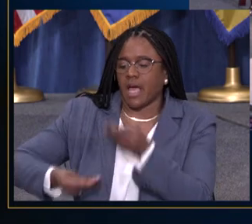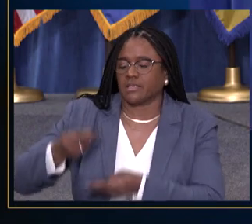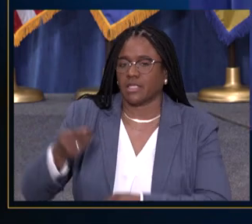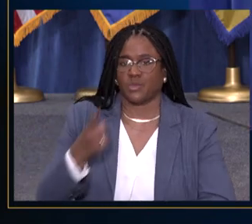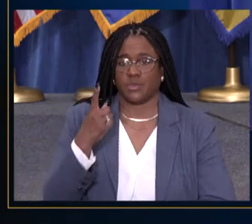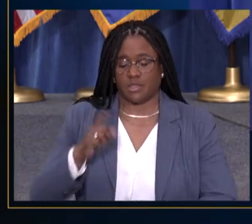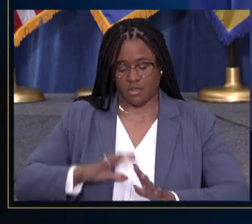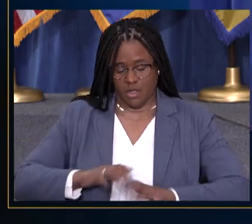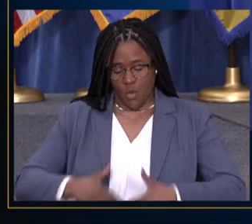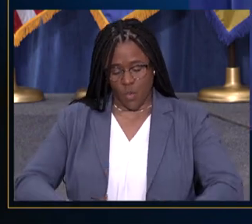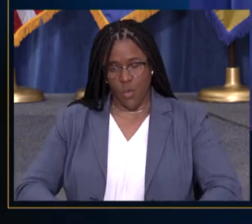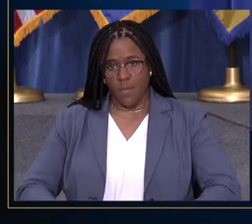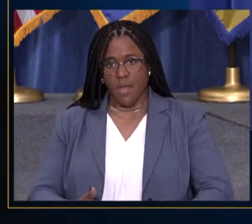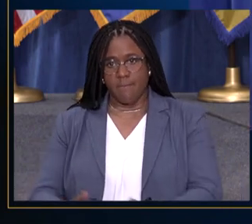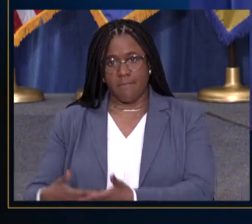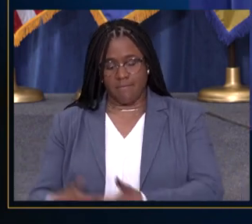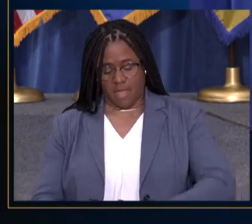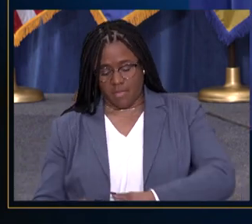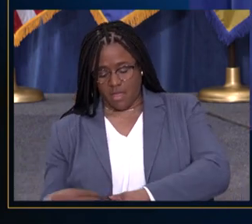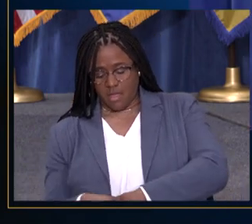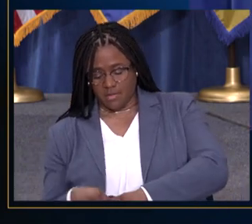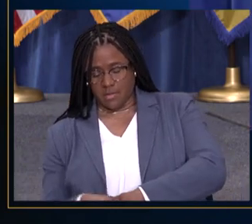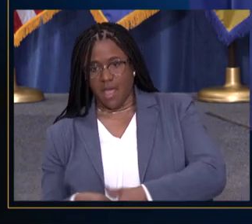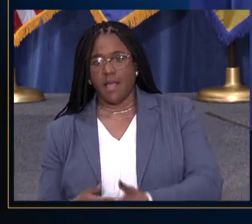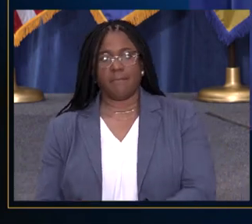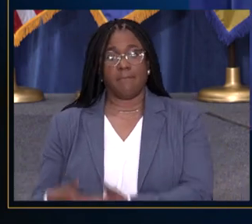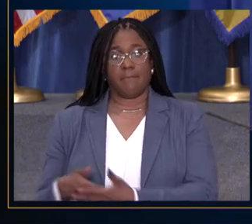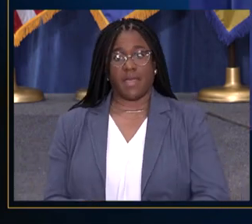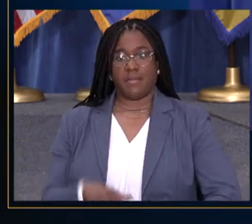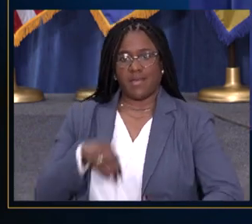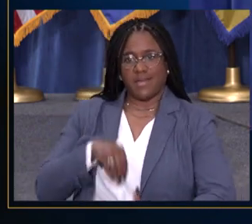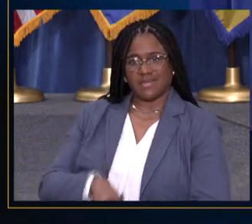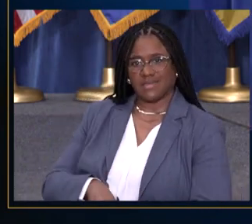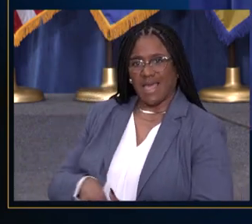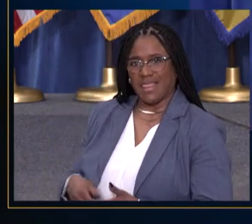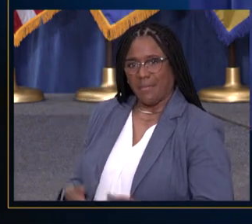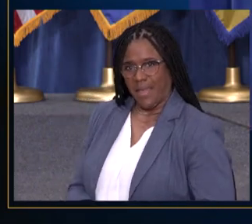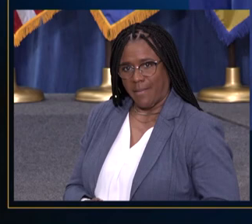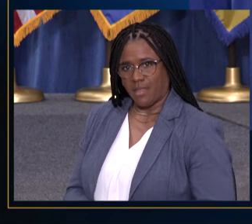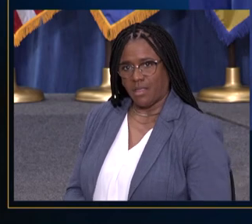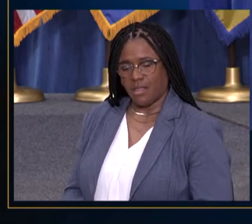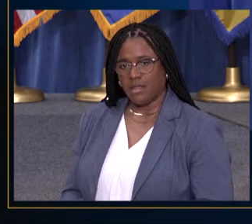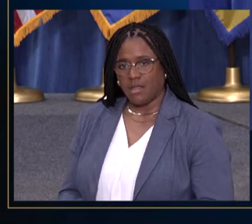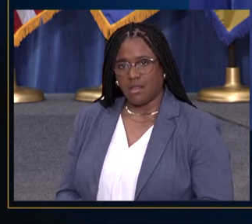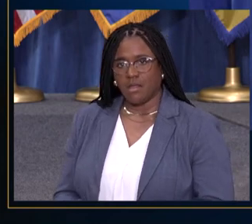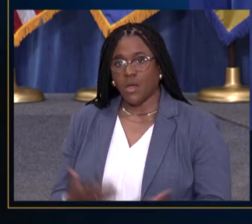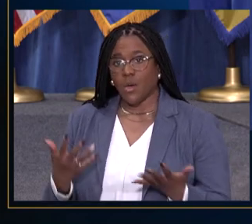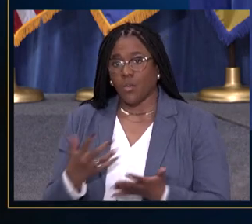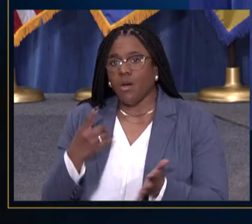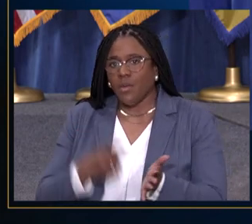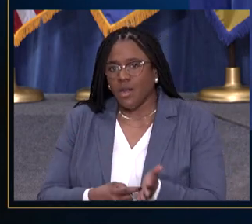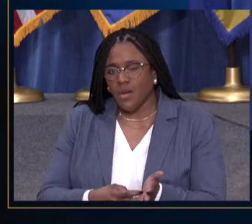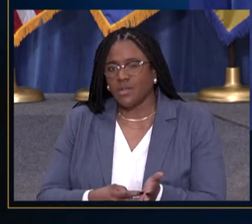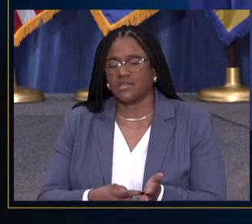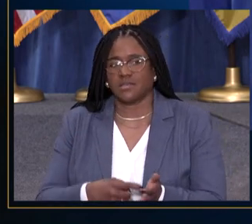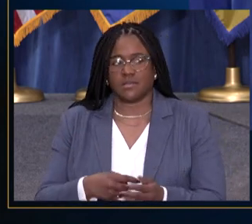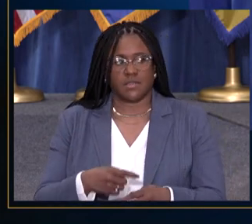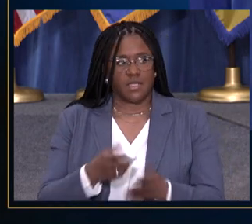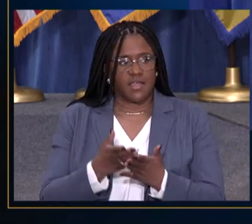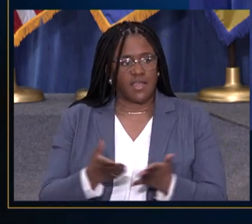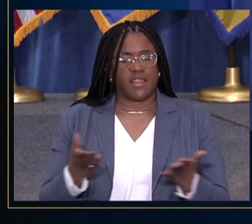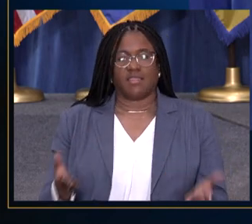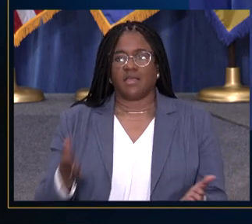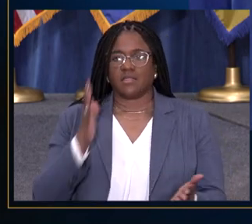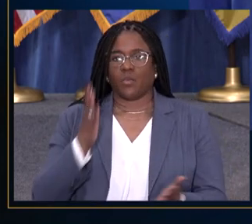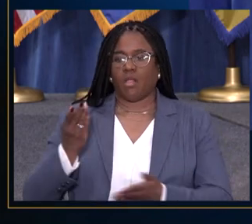womb with the baby in it and a baby within the baby, if you will. Because what we notice is that things get